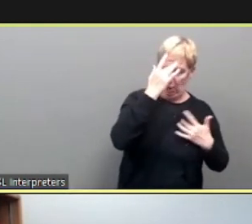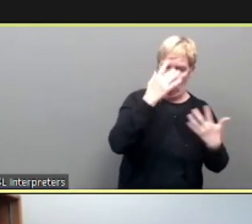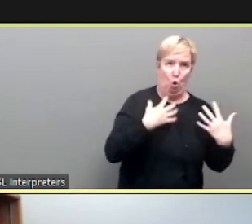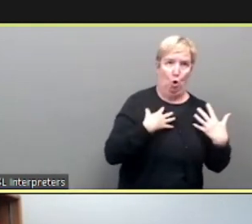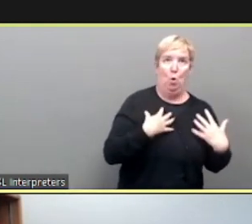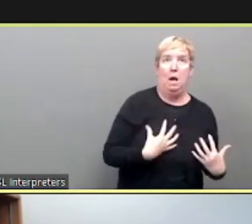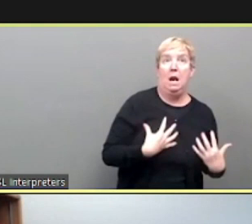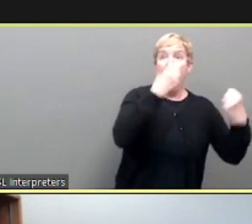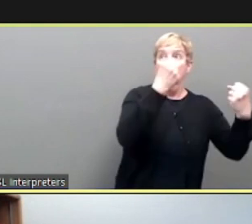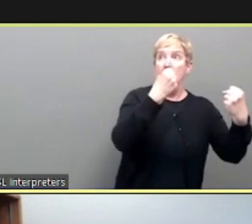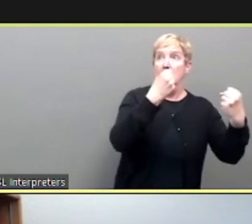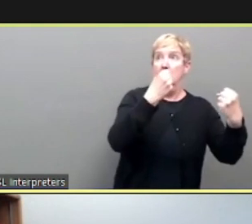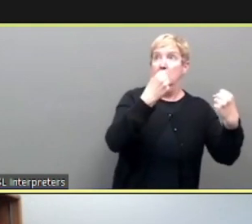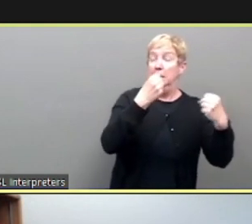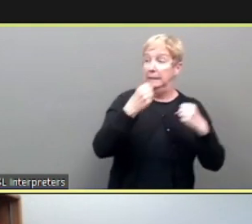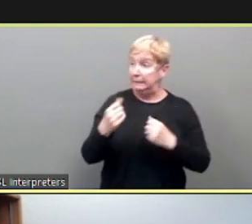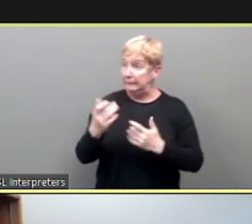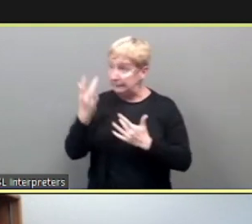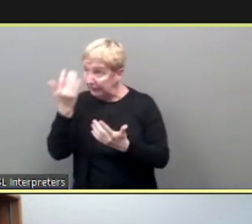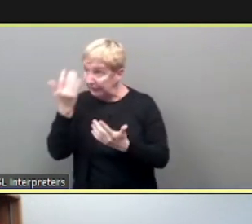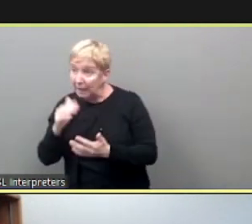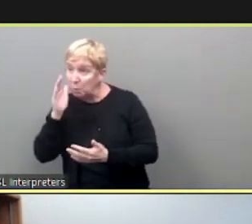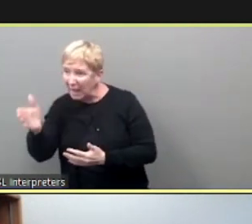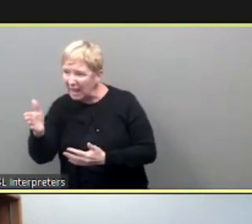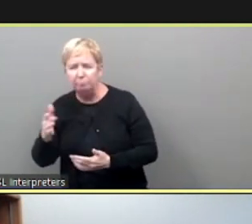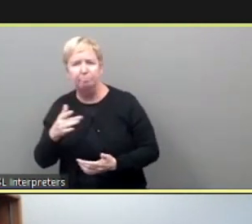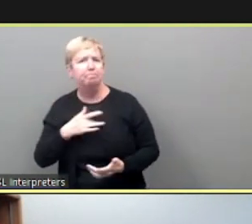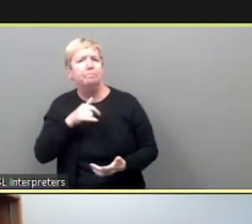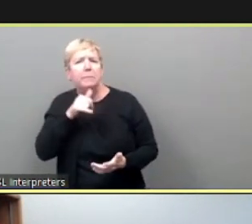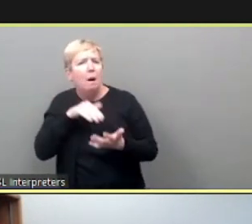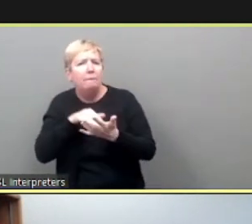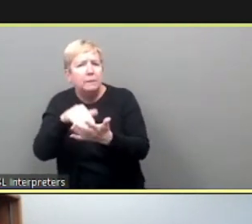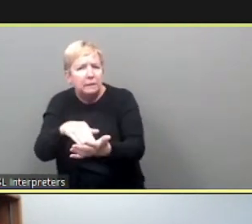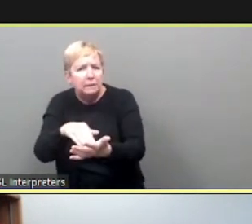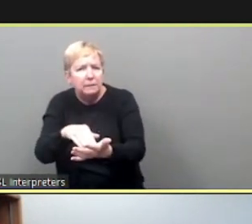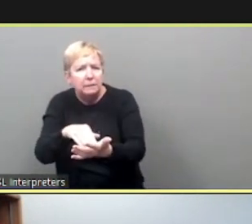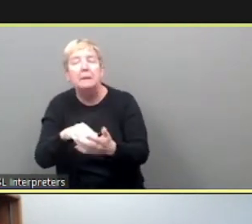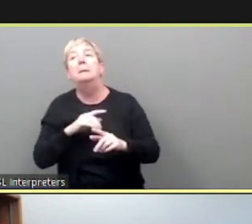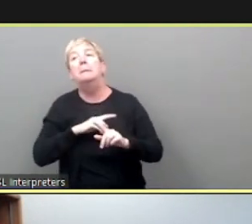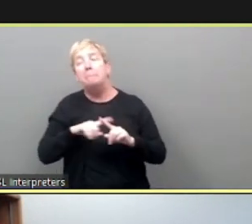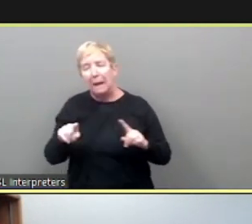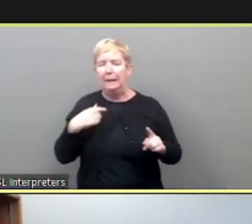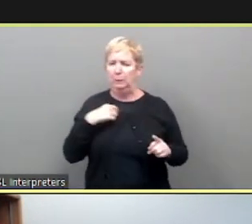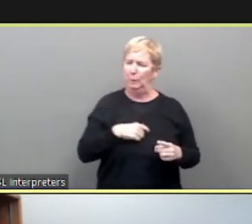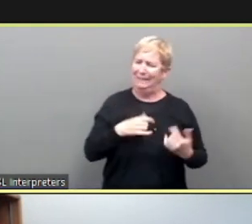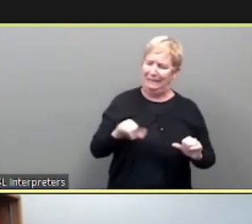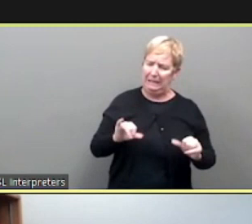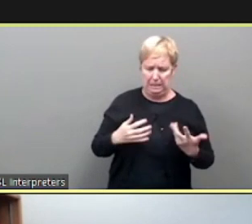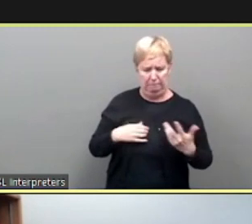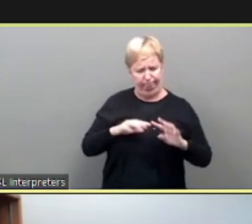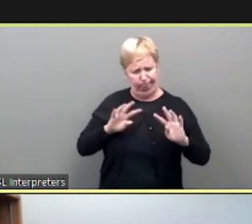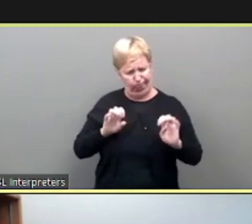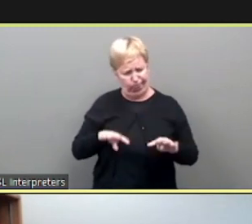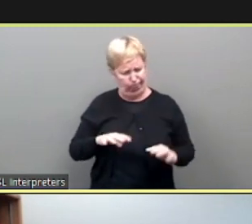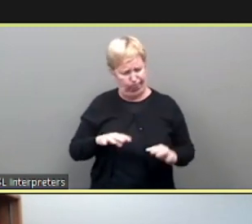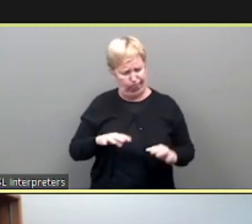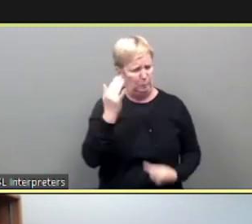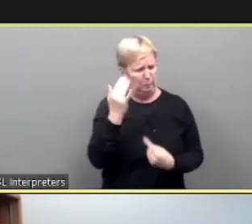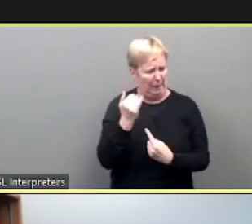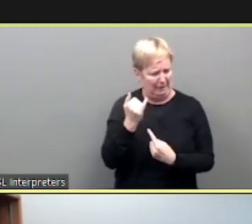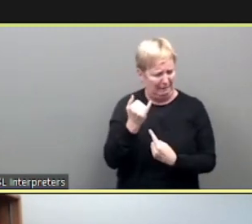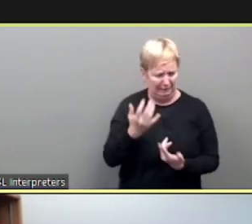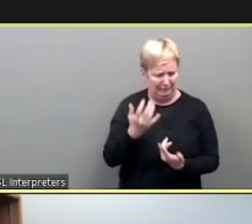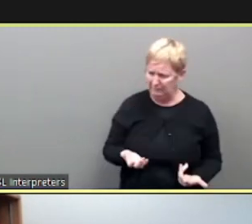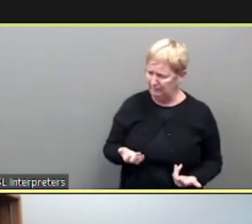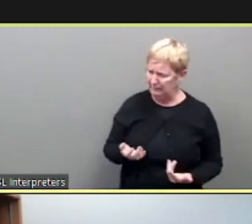risk of reinfection. But what we don't know, and why we continue to emphasize the need for everyone to get out